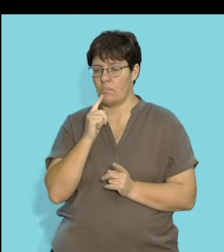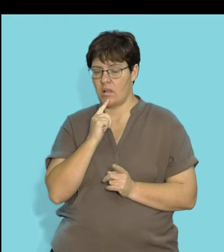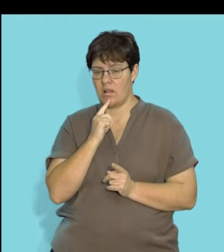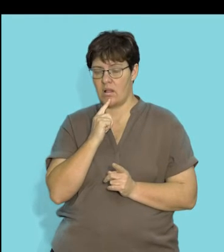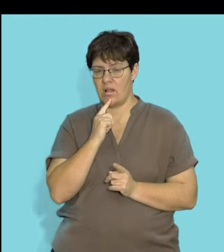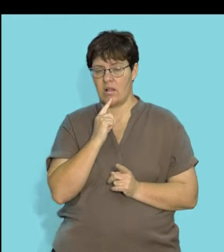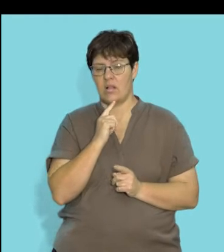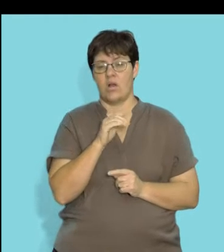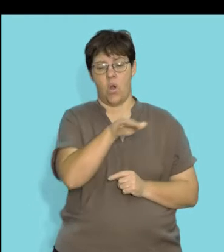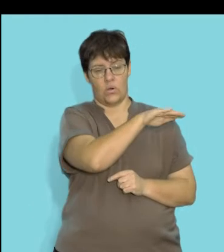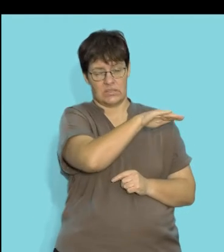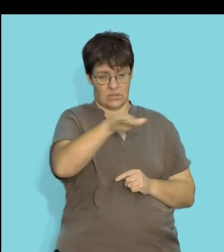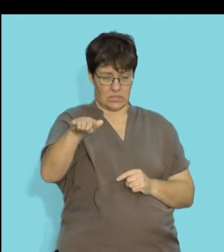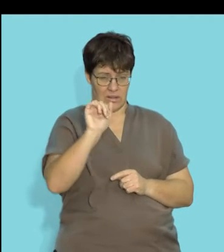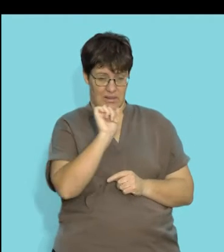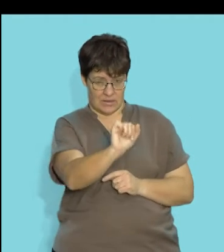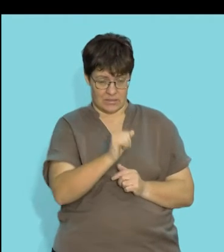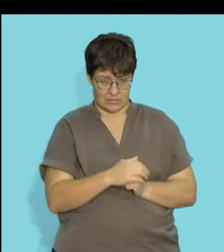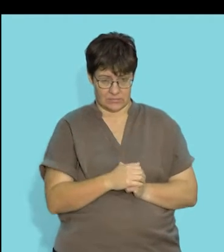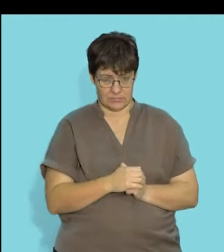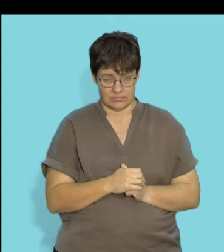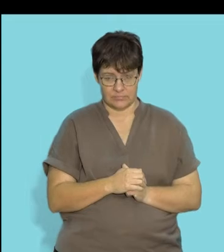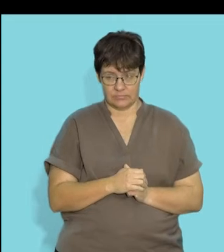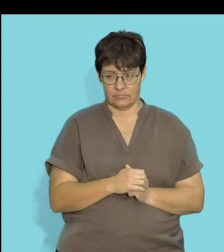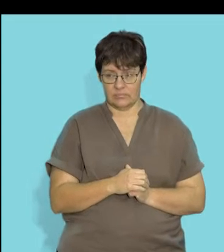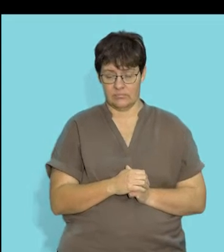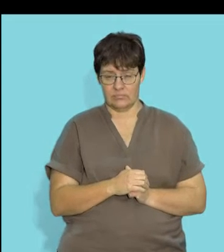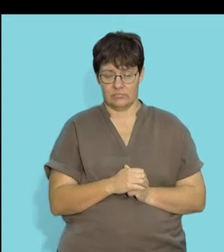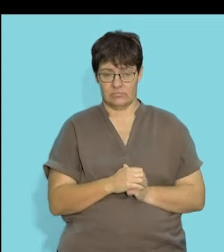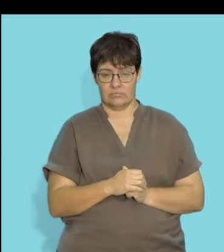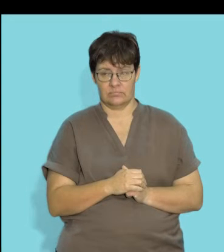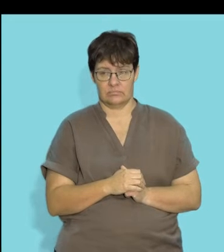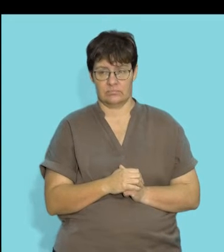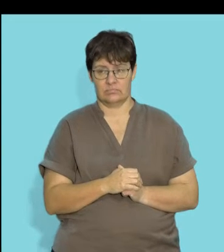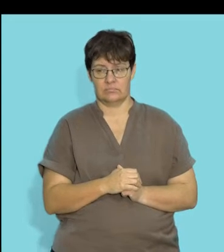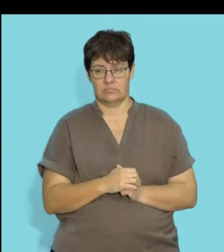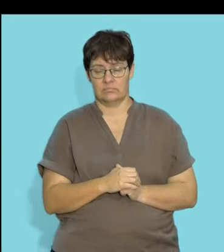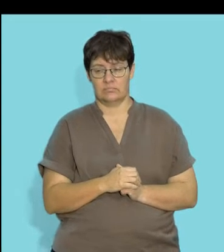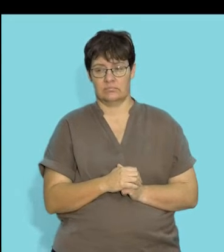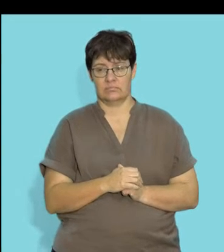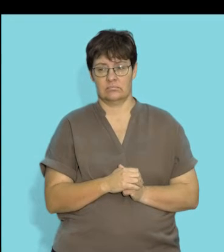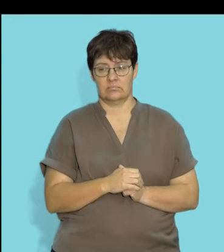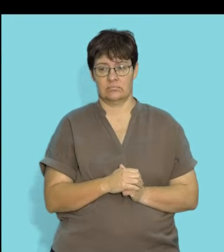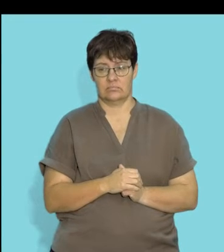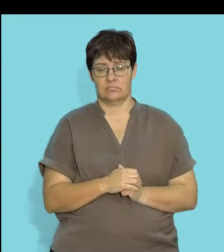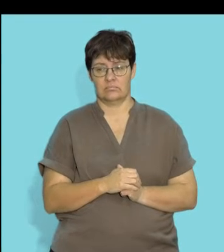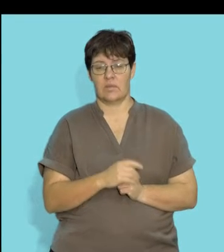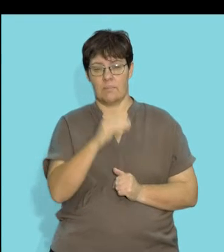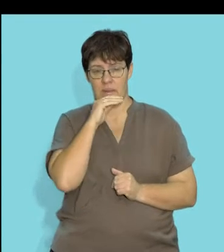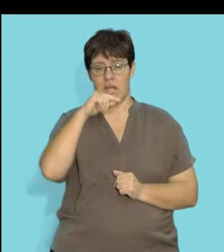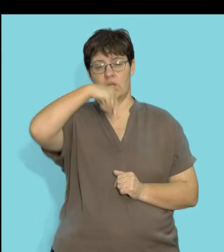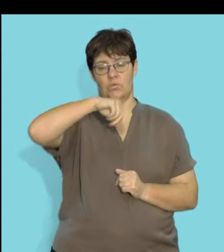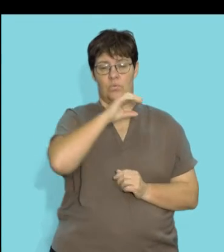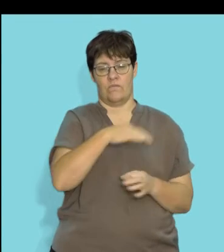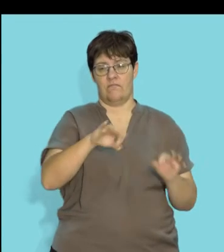the horizontal asymptote. So this only has the horizontal asymptote with it, which is the